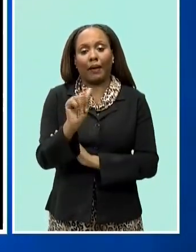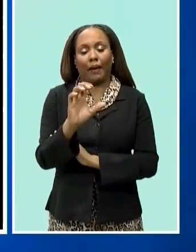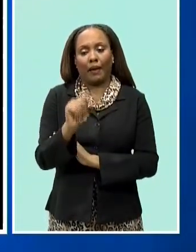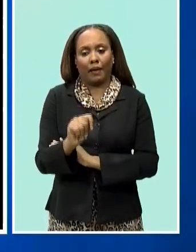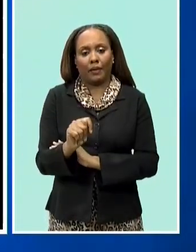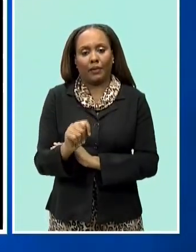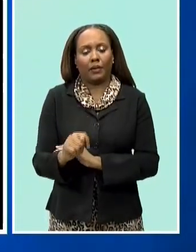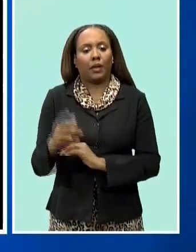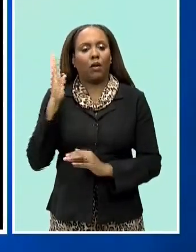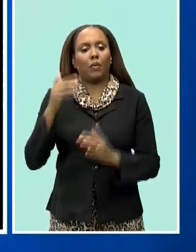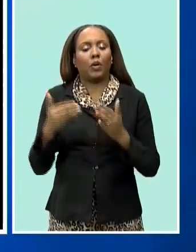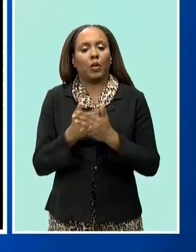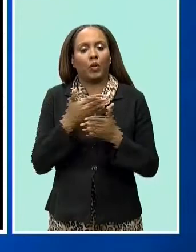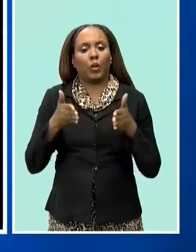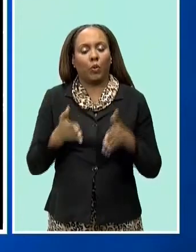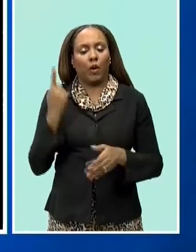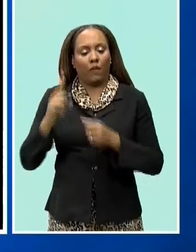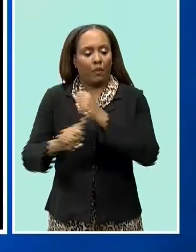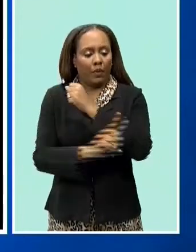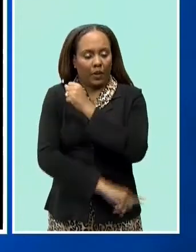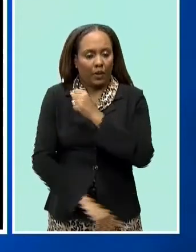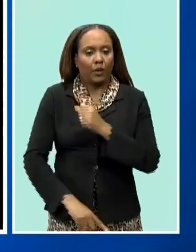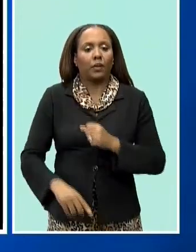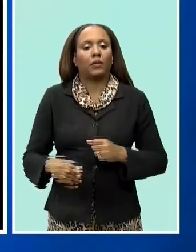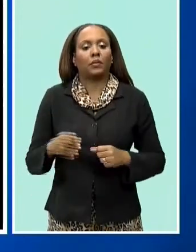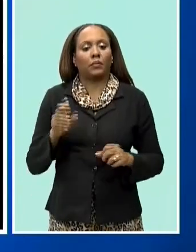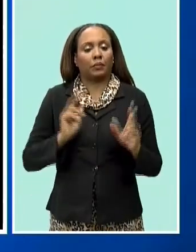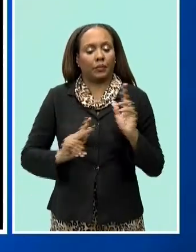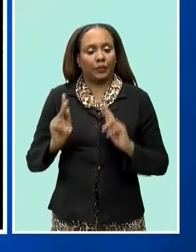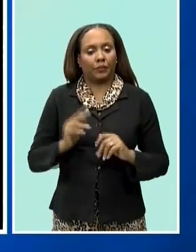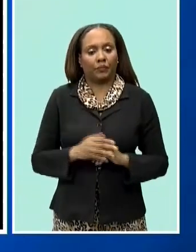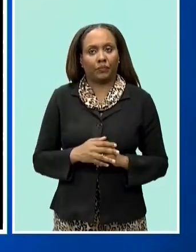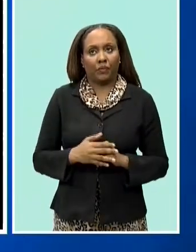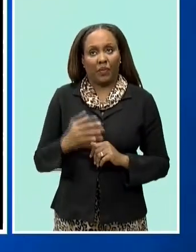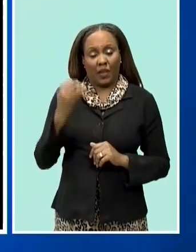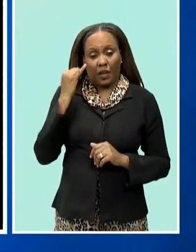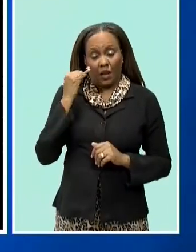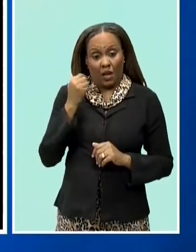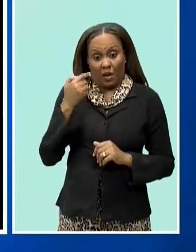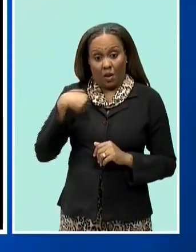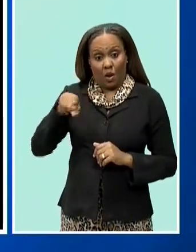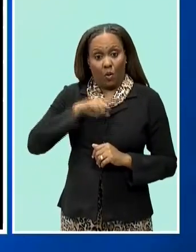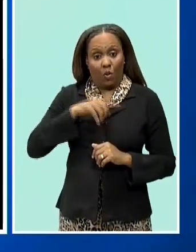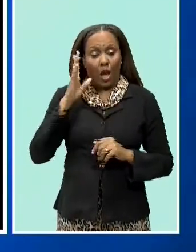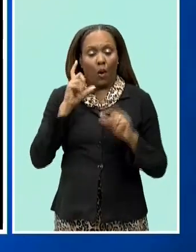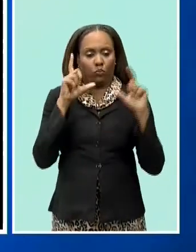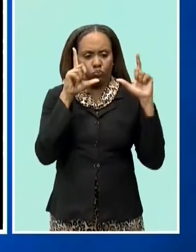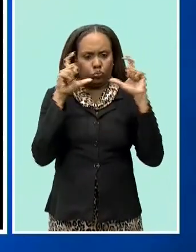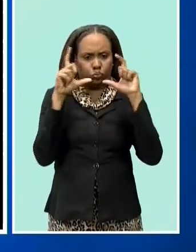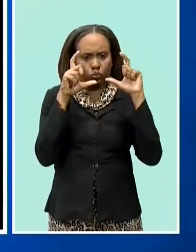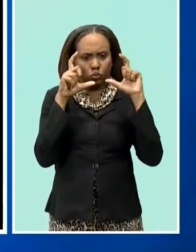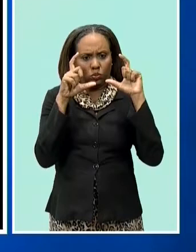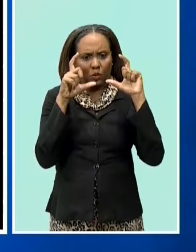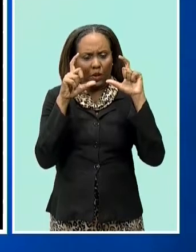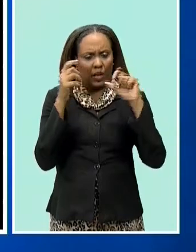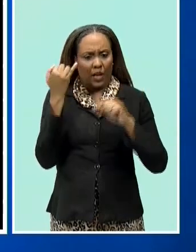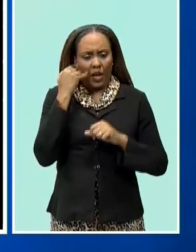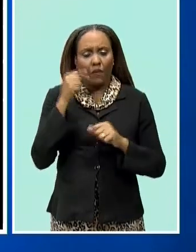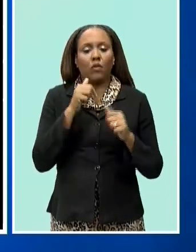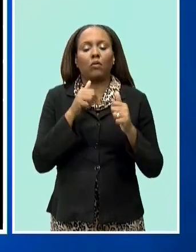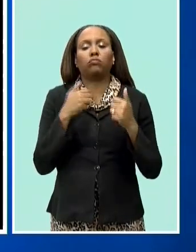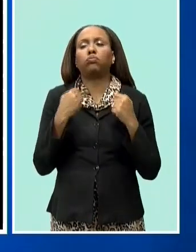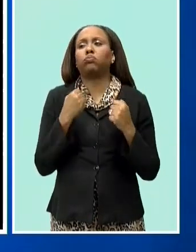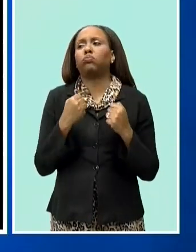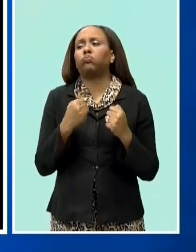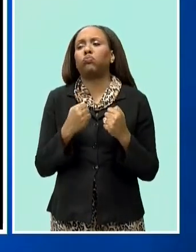for penalizing drivers who seem to drive colorblind. We will photograph all vehicles violating the red light and generate